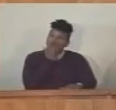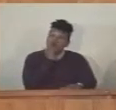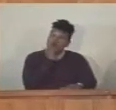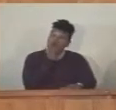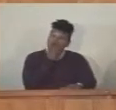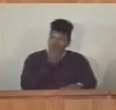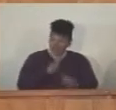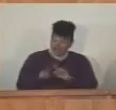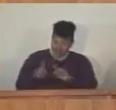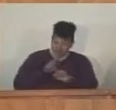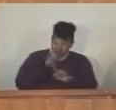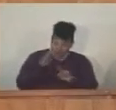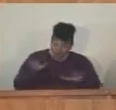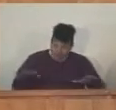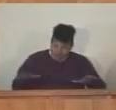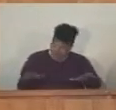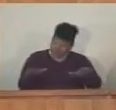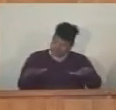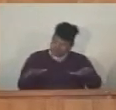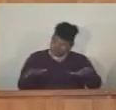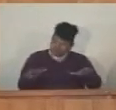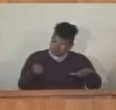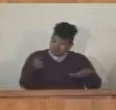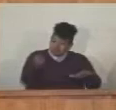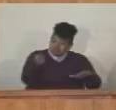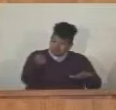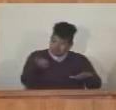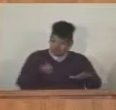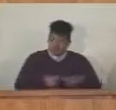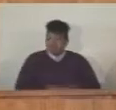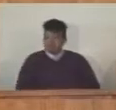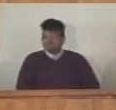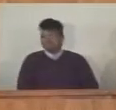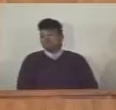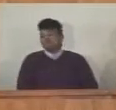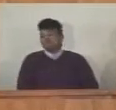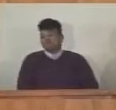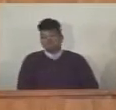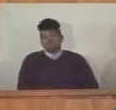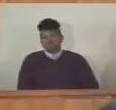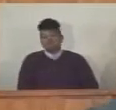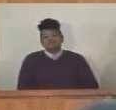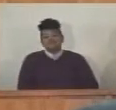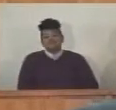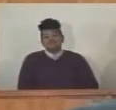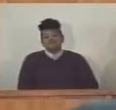really taken serious action. Mr. President,